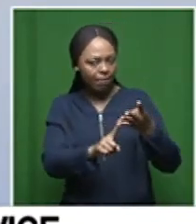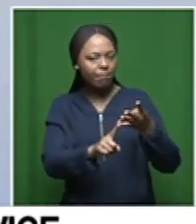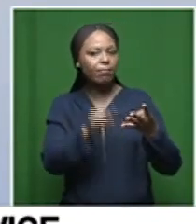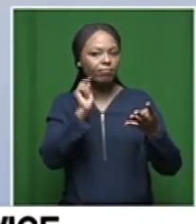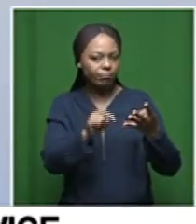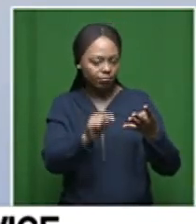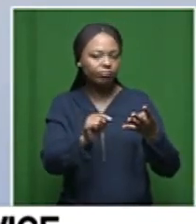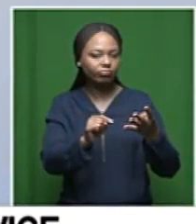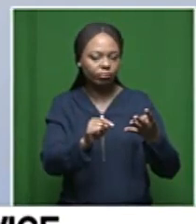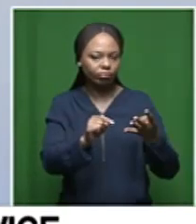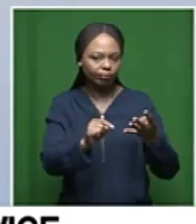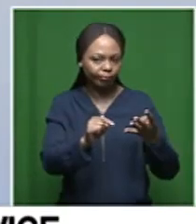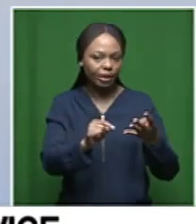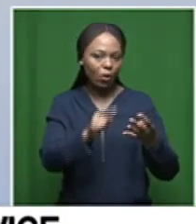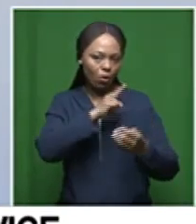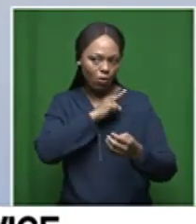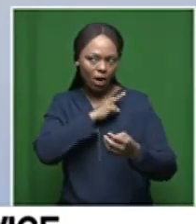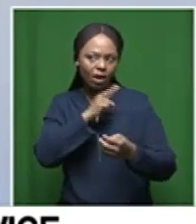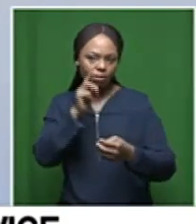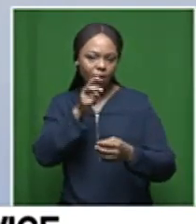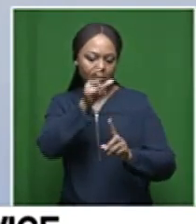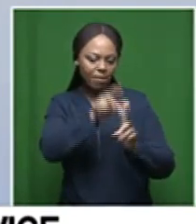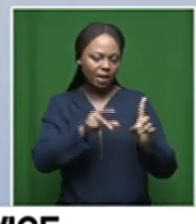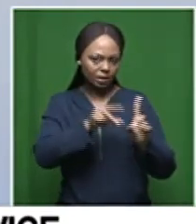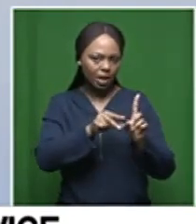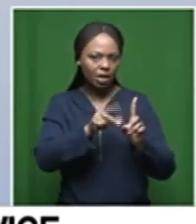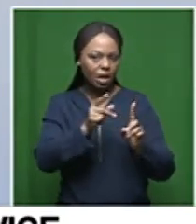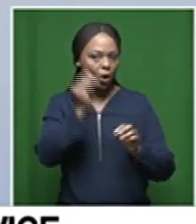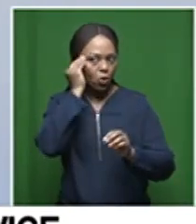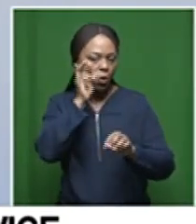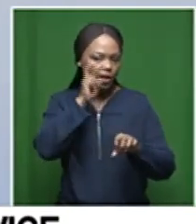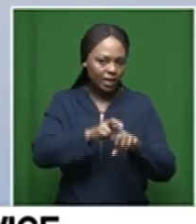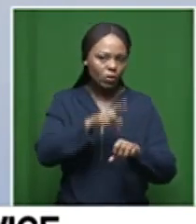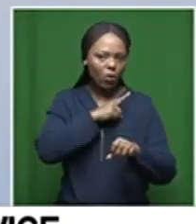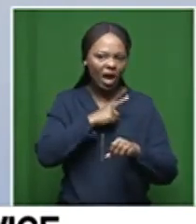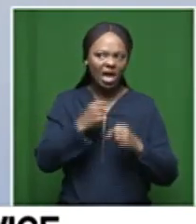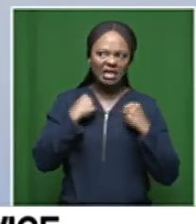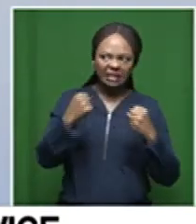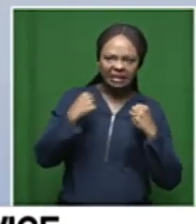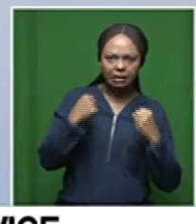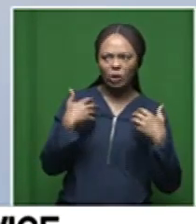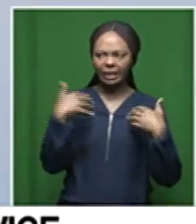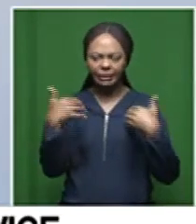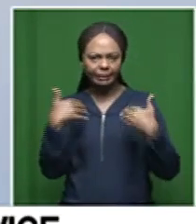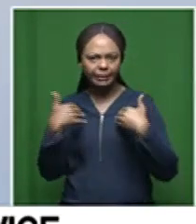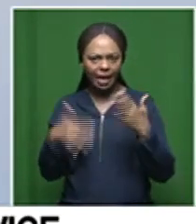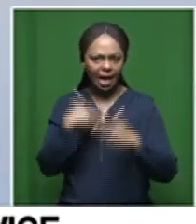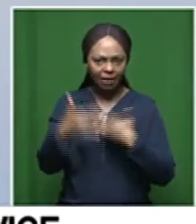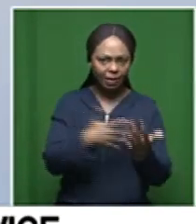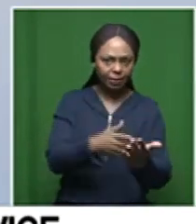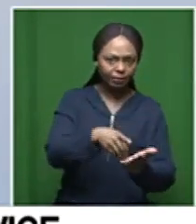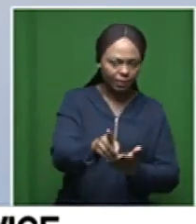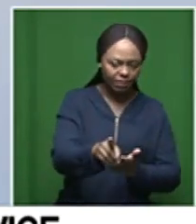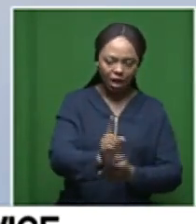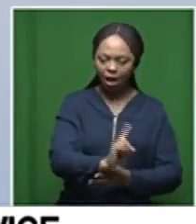it's best for people to not engage in strenuous exercise, for instance, not to engage in strenuous exercise